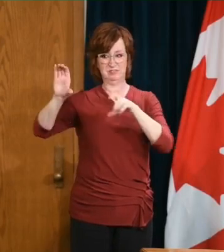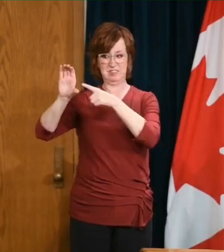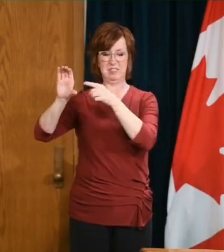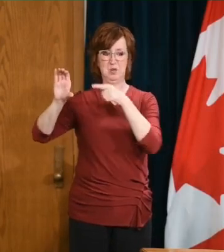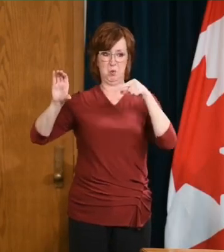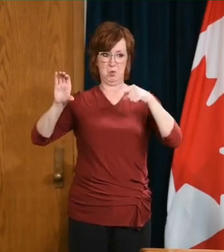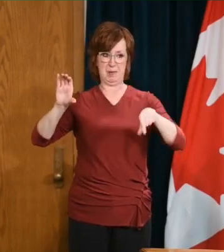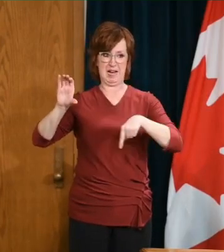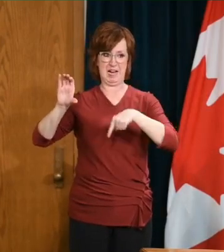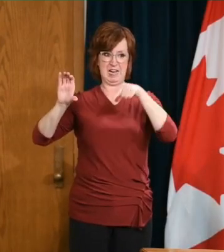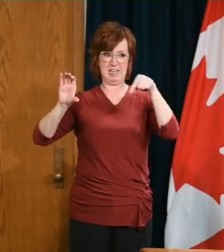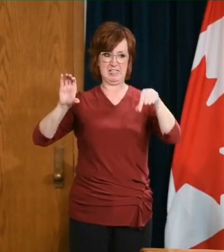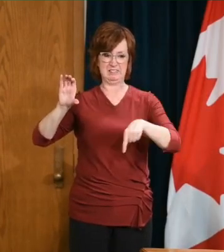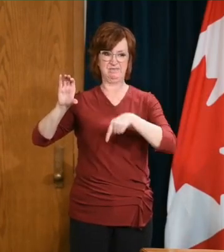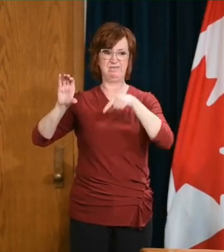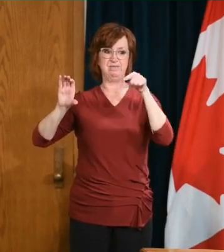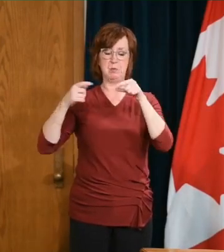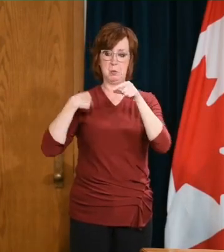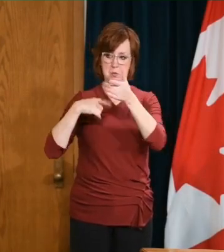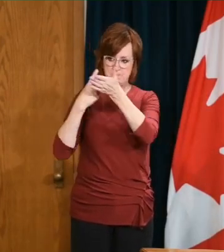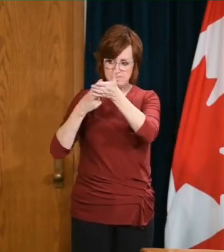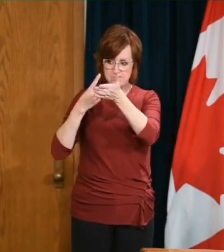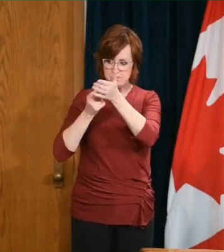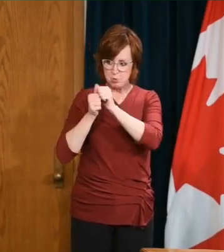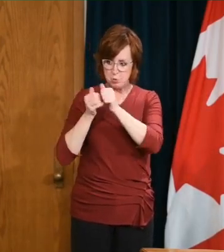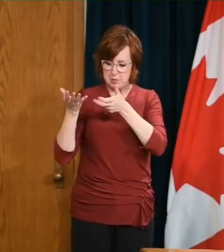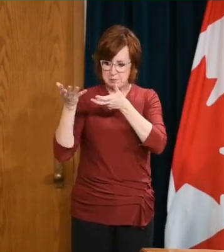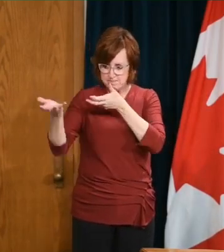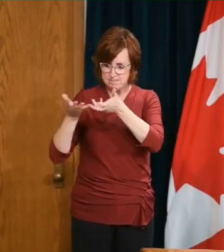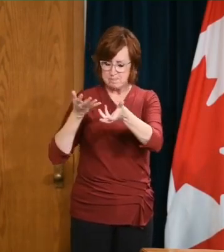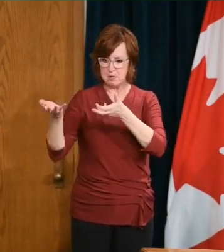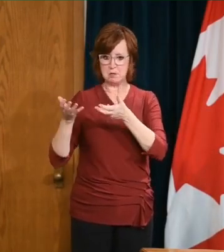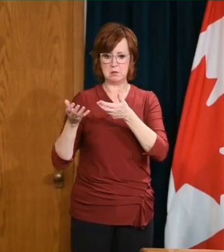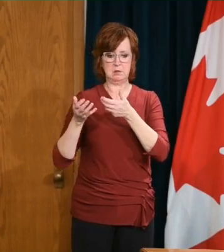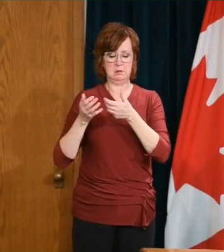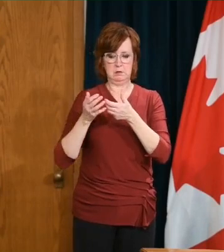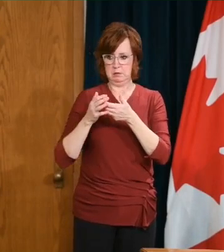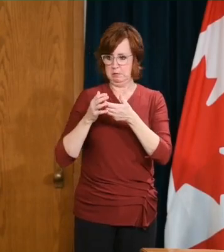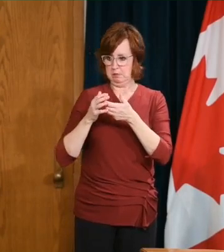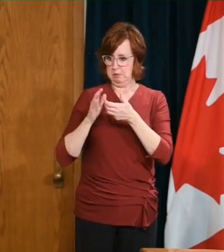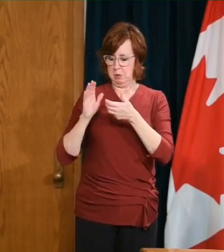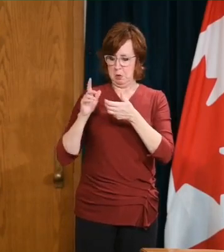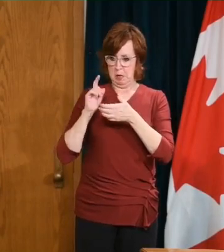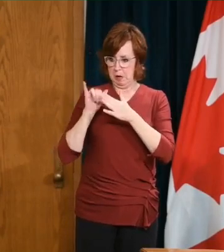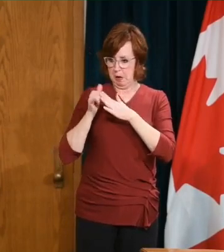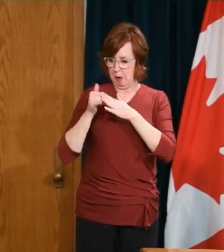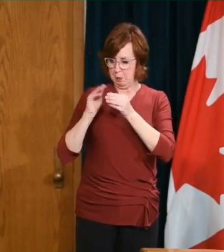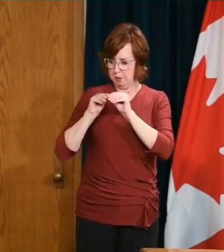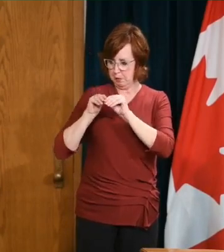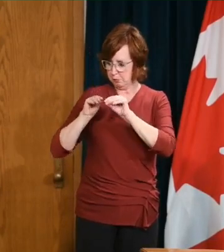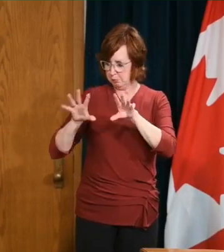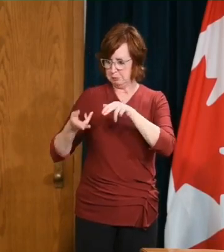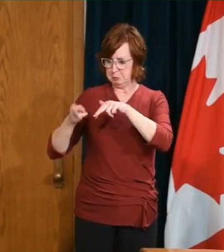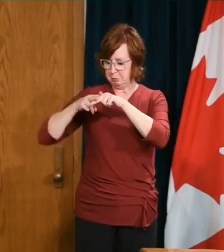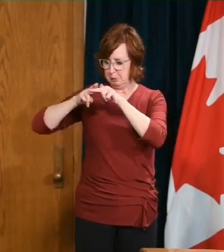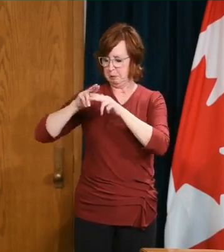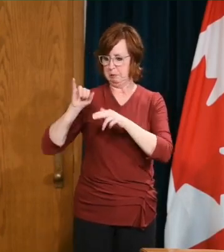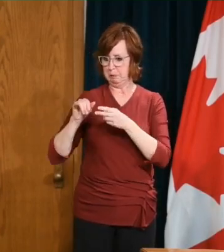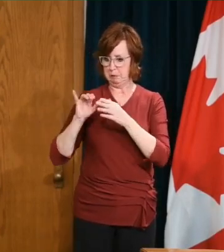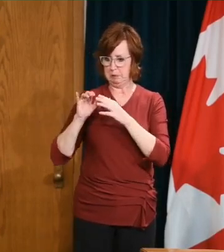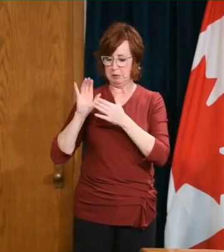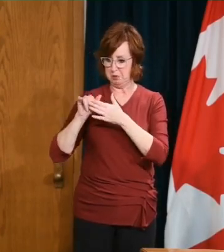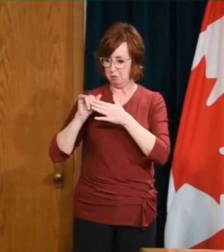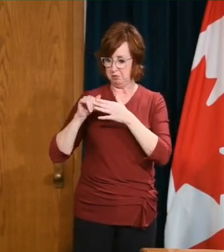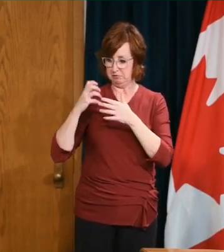occasions discussing the challenges not only in getting to those numbers, but the challenges and the pressures that are being placed on the